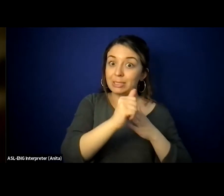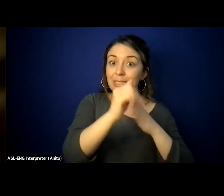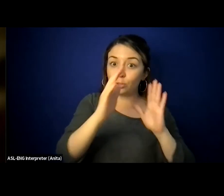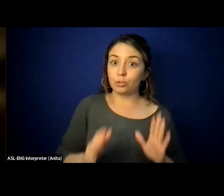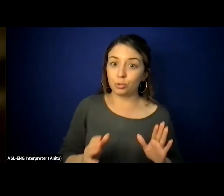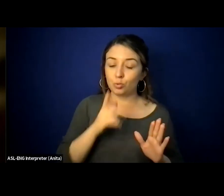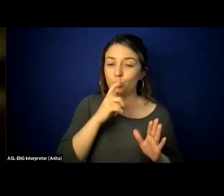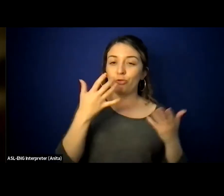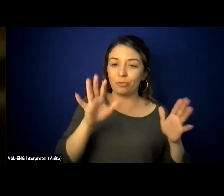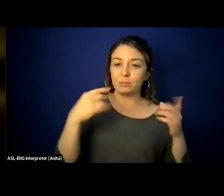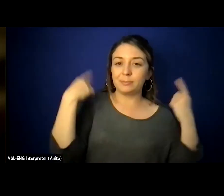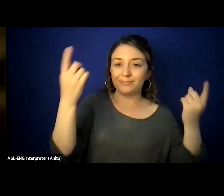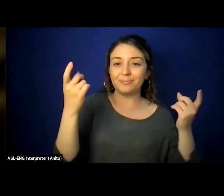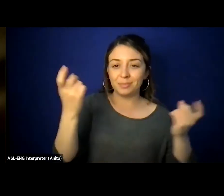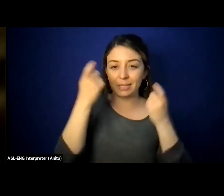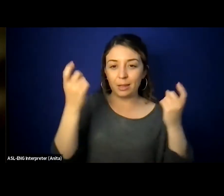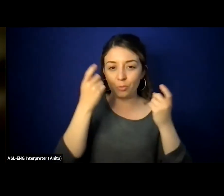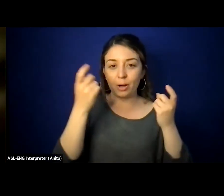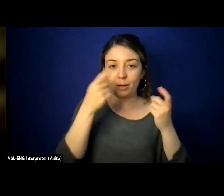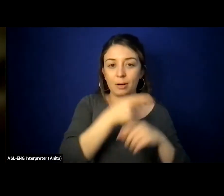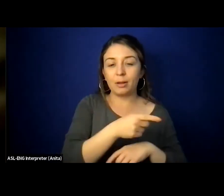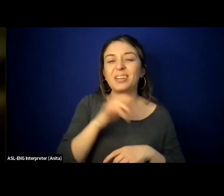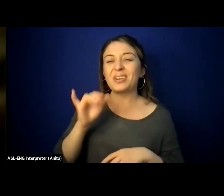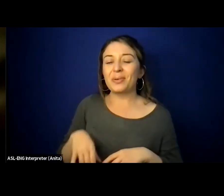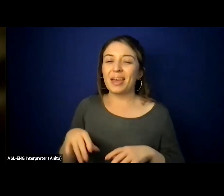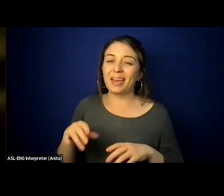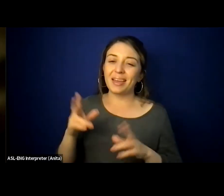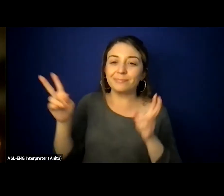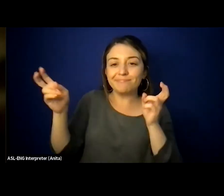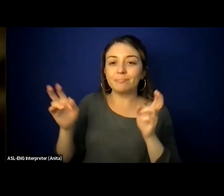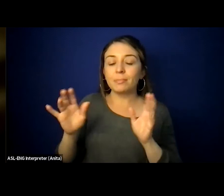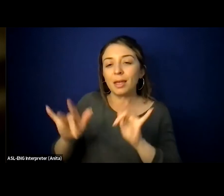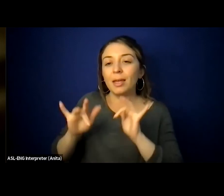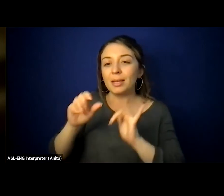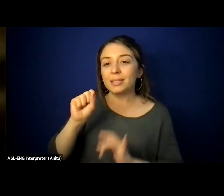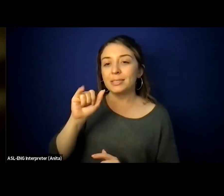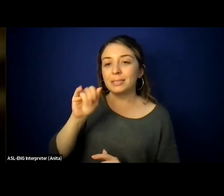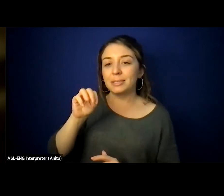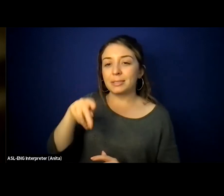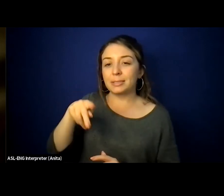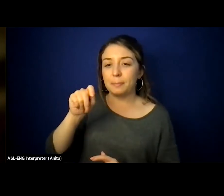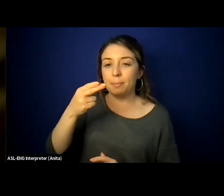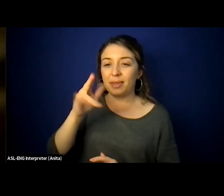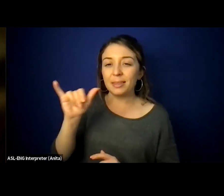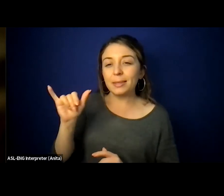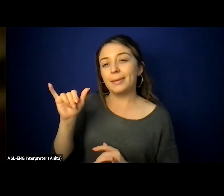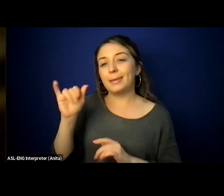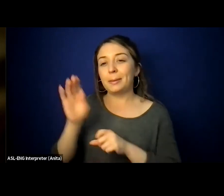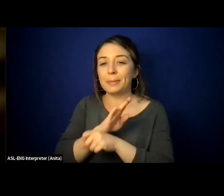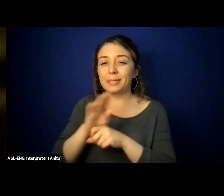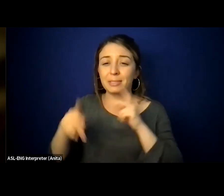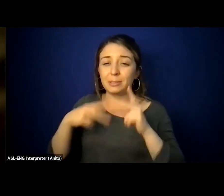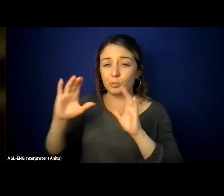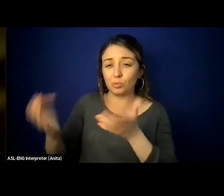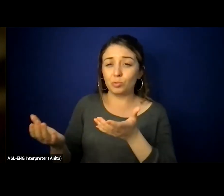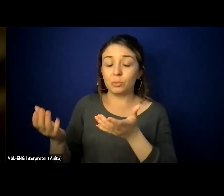celebrated. So those sympathy entrepreneurs, the MCs selling those sob stories, maybe they've gone